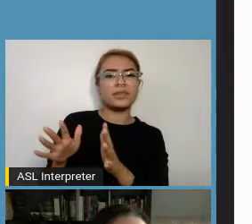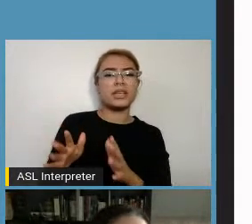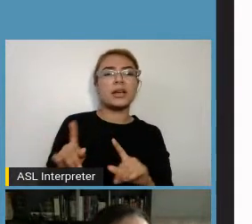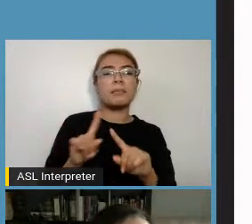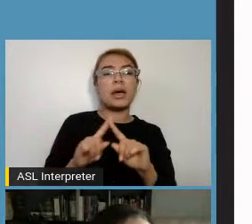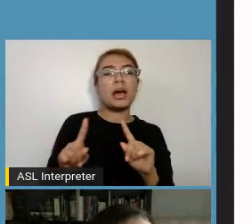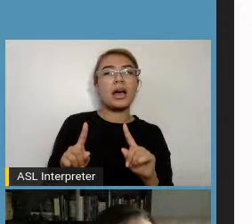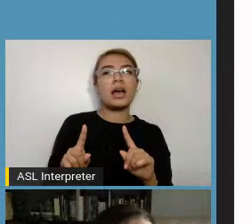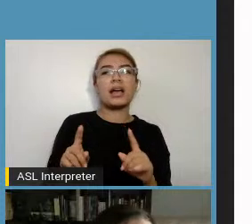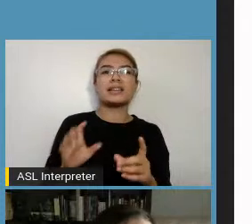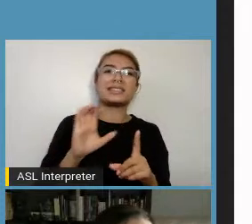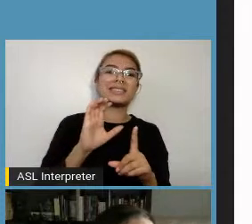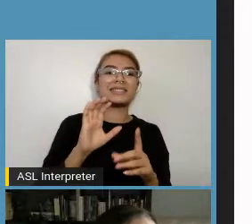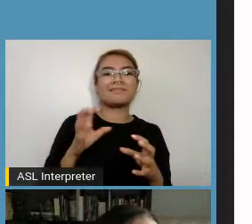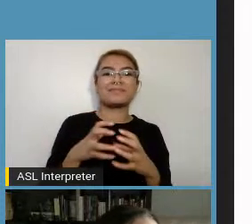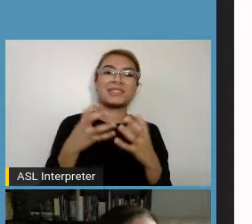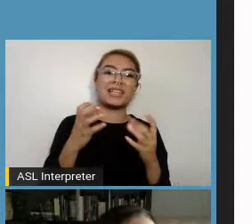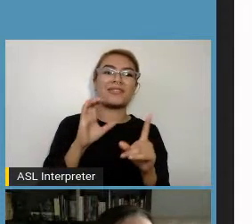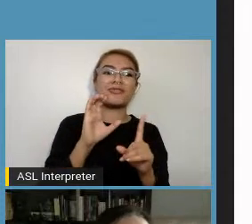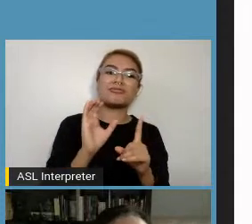It takes a lot of cultural diplomacy.